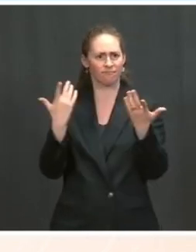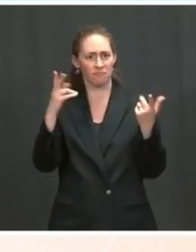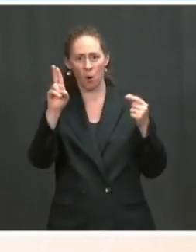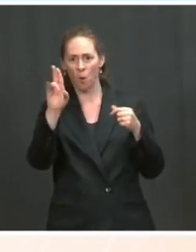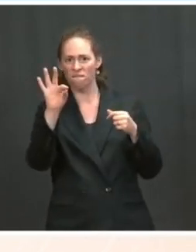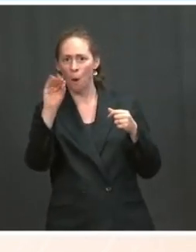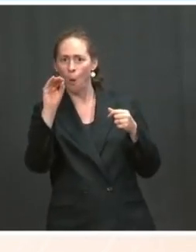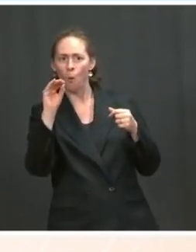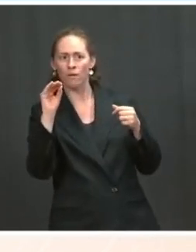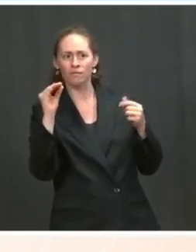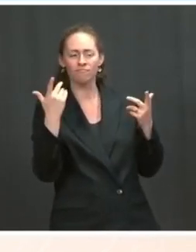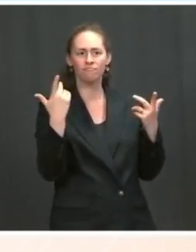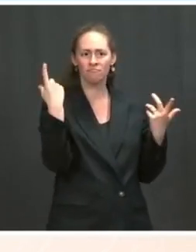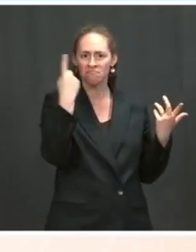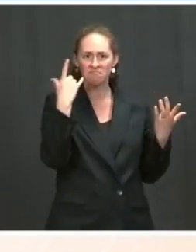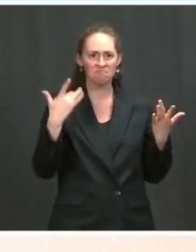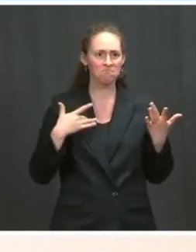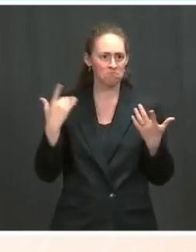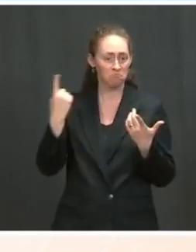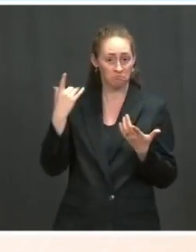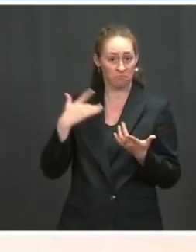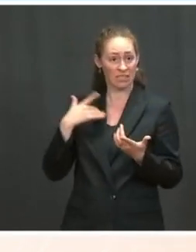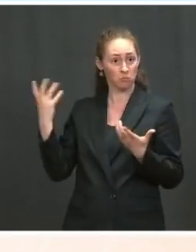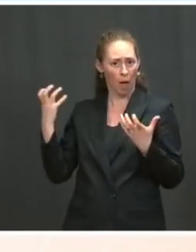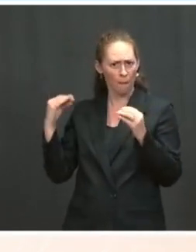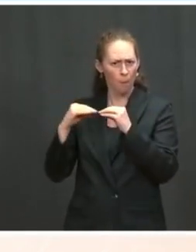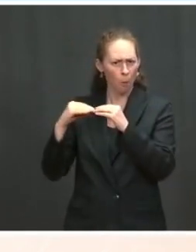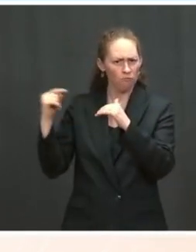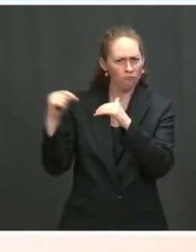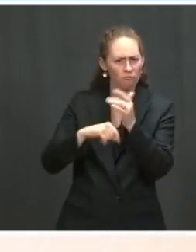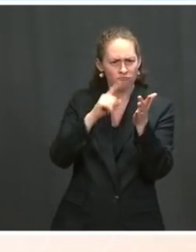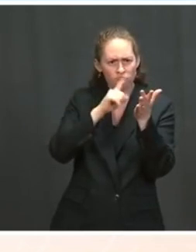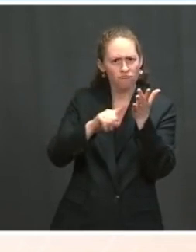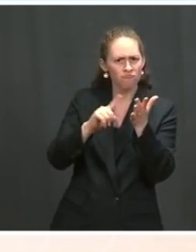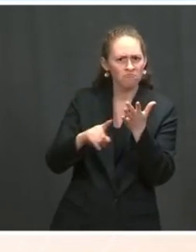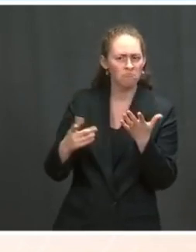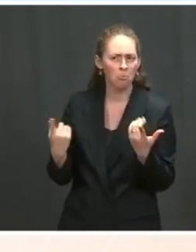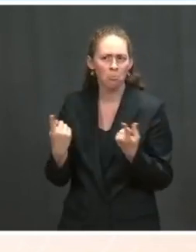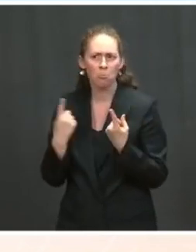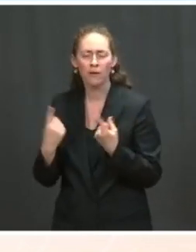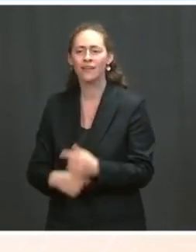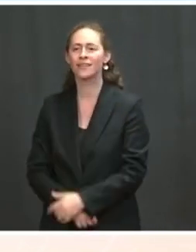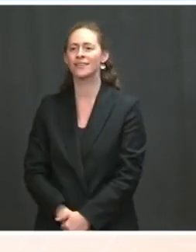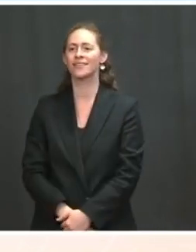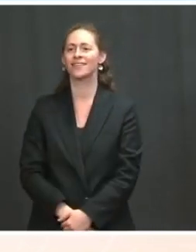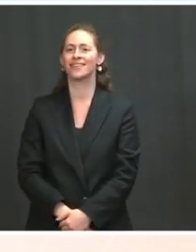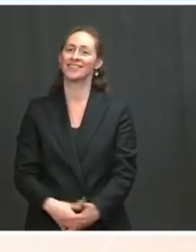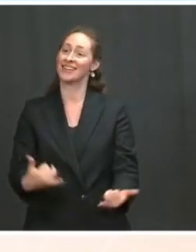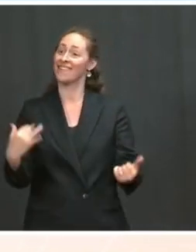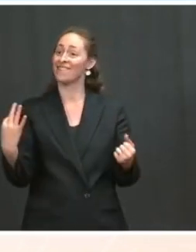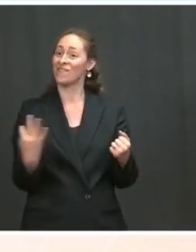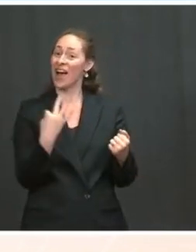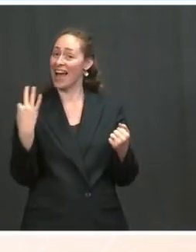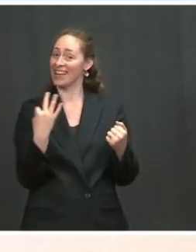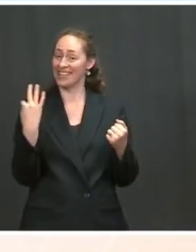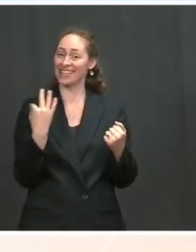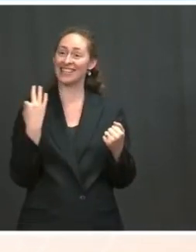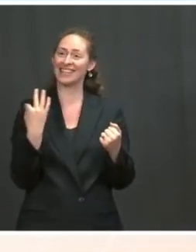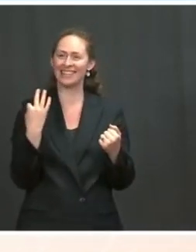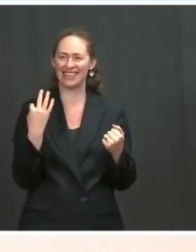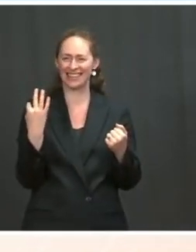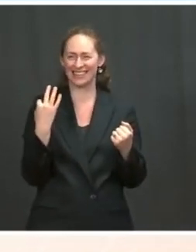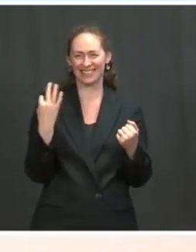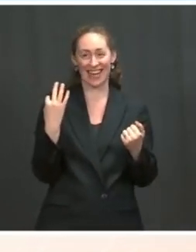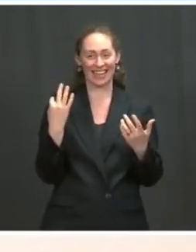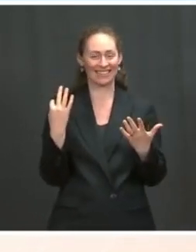with the conclusions? Does he want additional work in that space? Because it's Friday, it's always a little wacky on Friday. So let me first say that